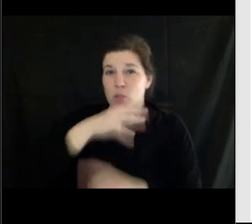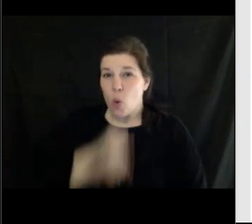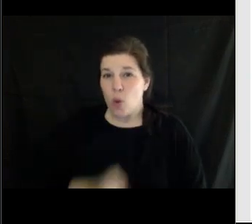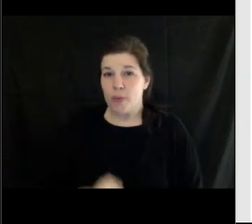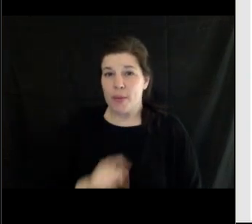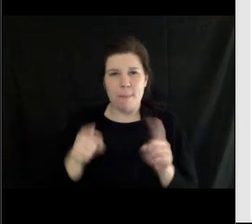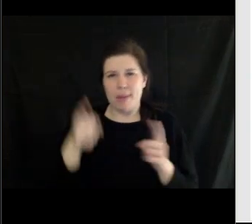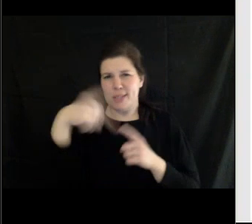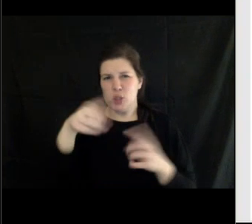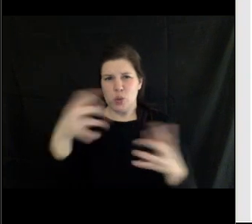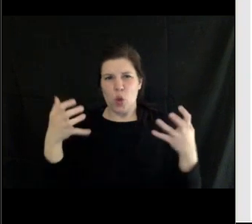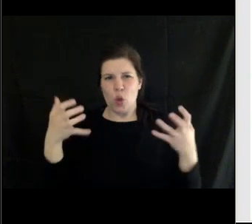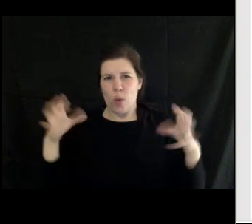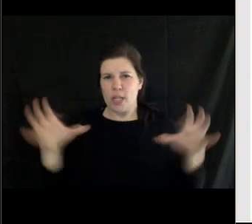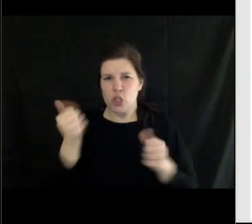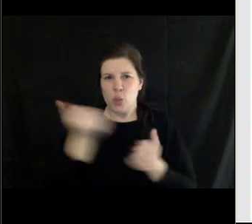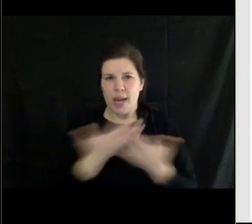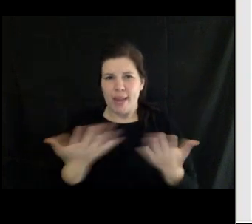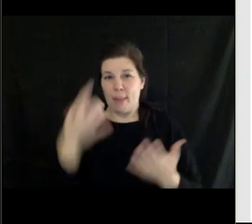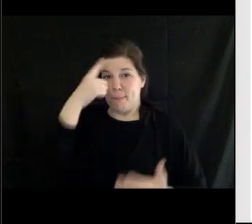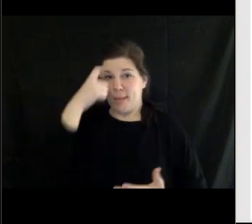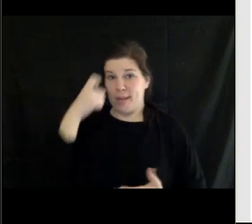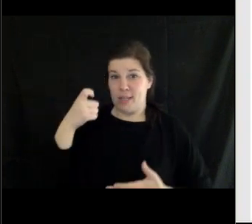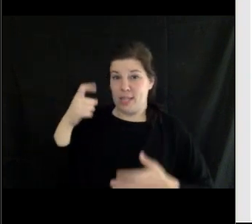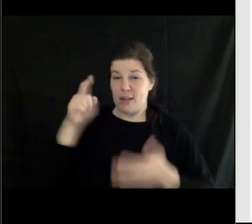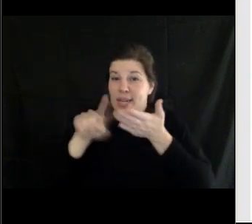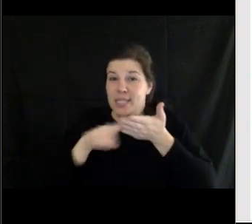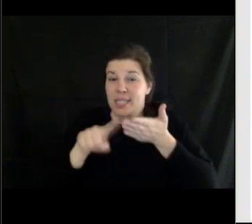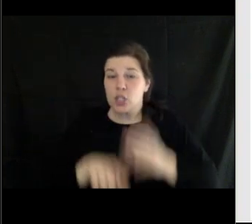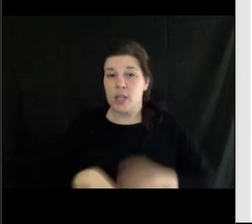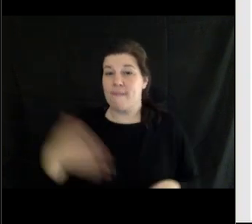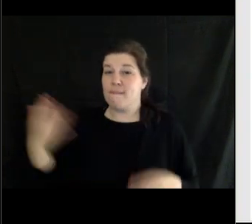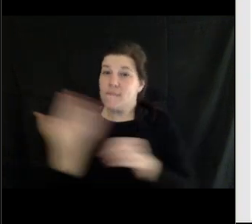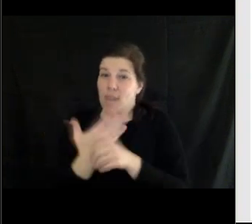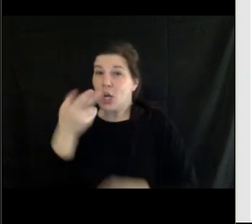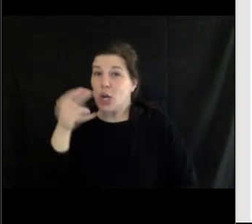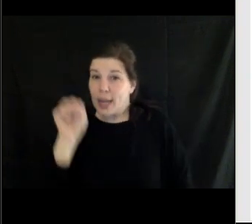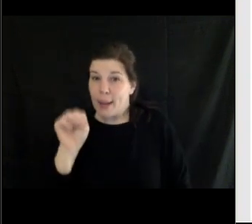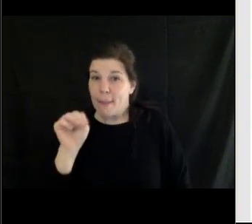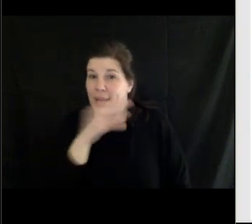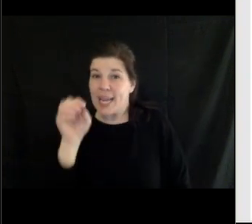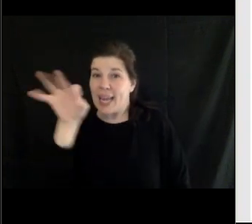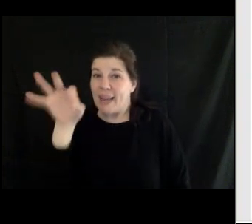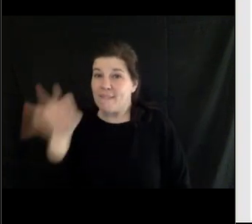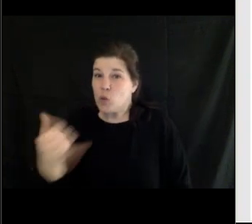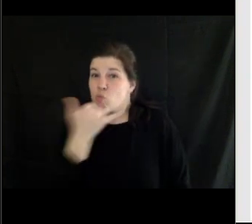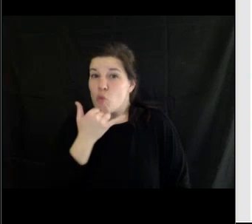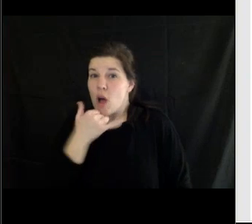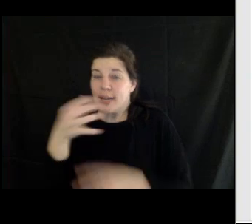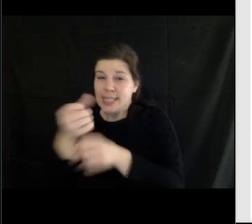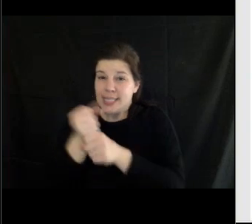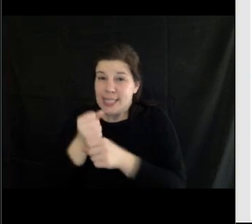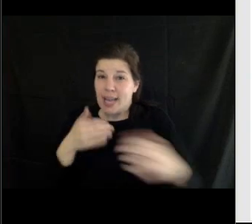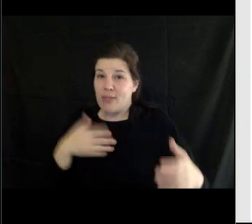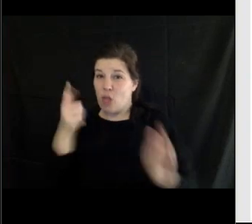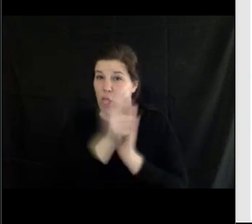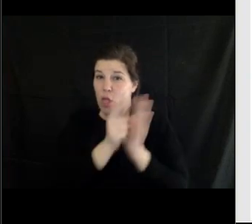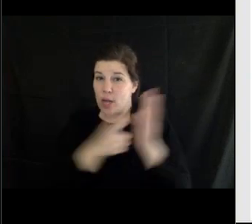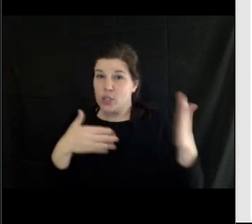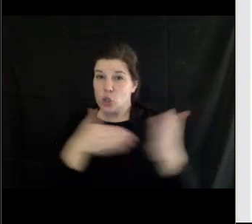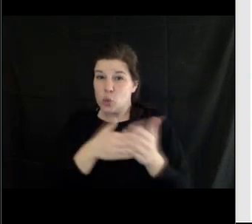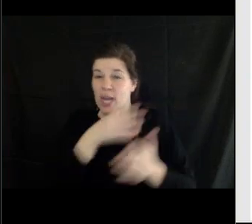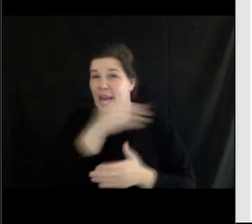him. Fire him. And if you are wrong, take the brunt of the lawsuits and deal with it like this community